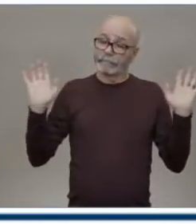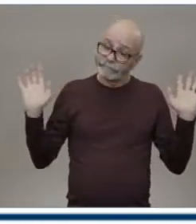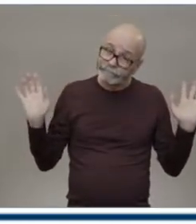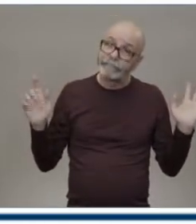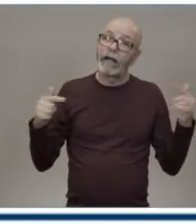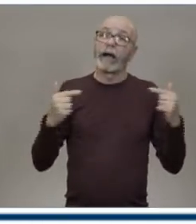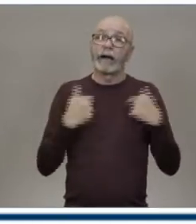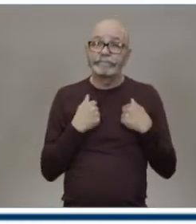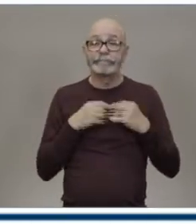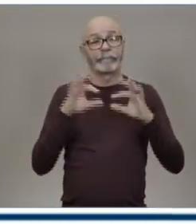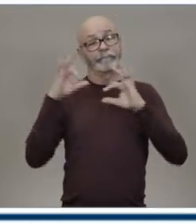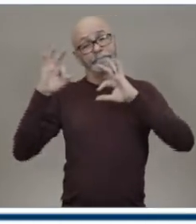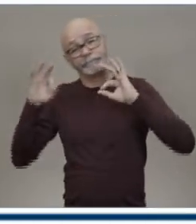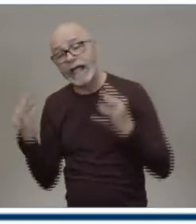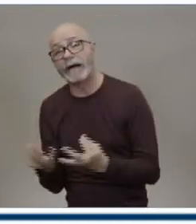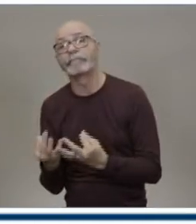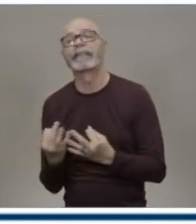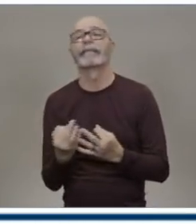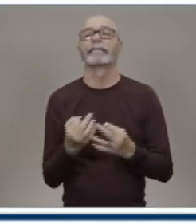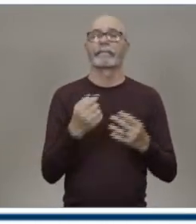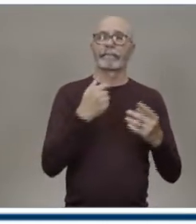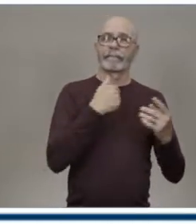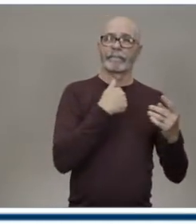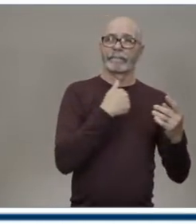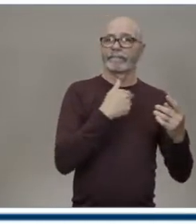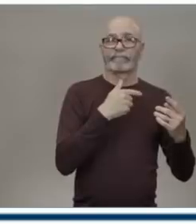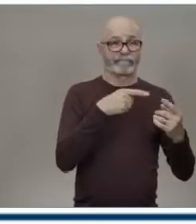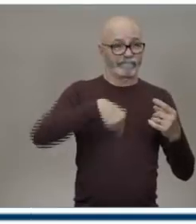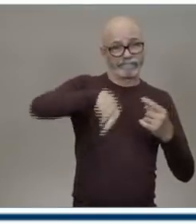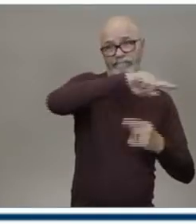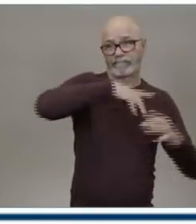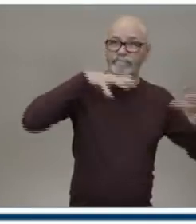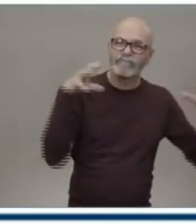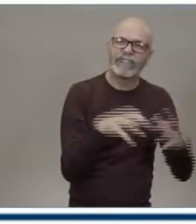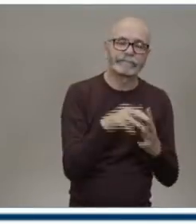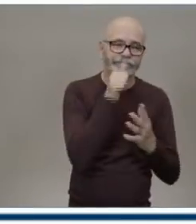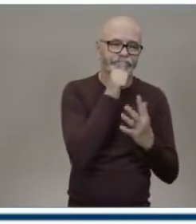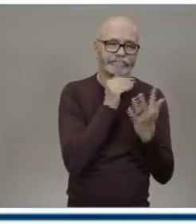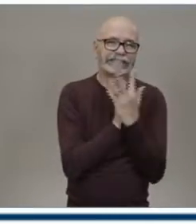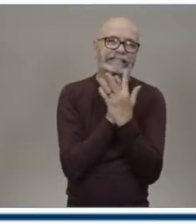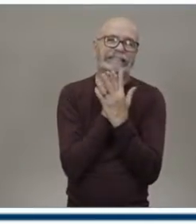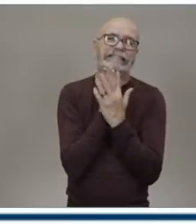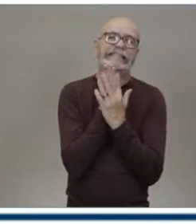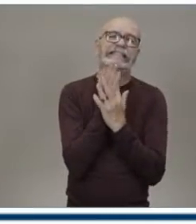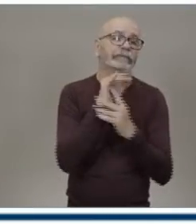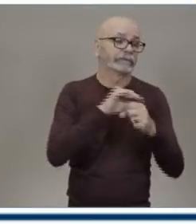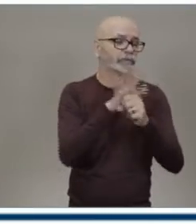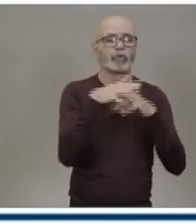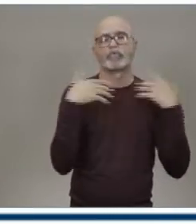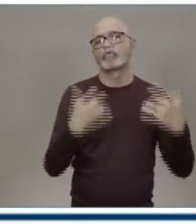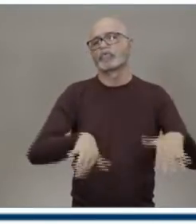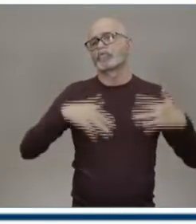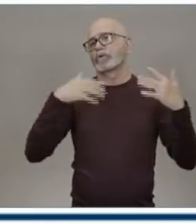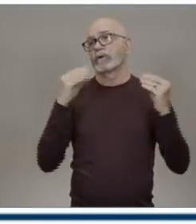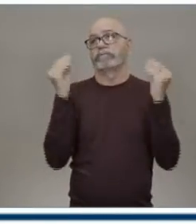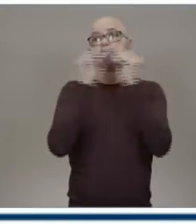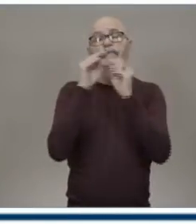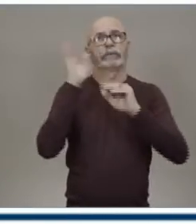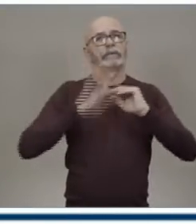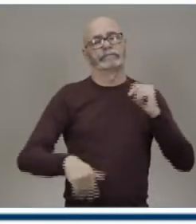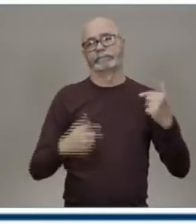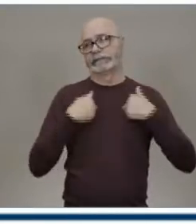Scotia families that have paid a much bigger price than I have through COVID. Thank you, and that's all the questions we have for today.